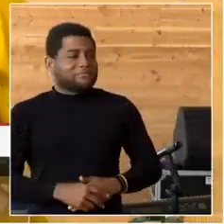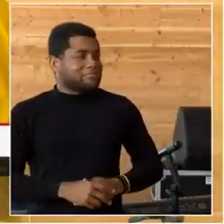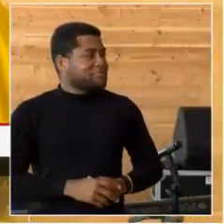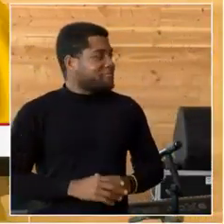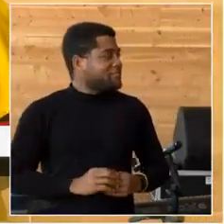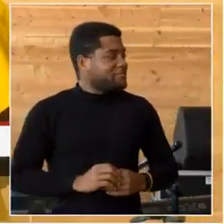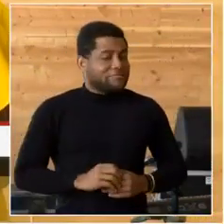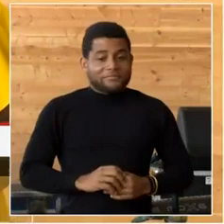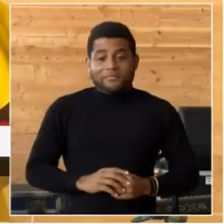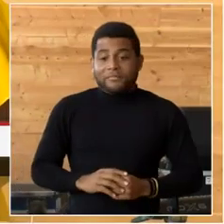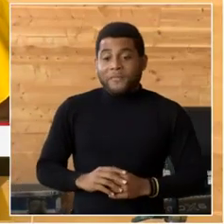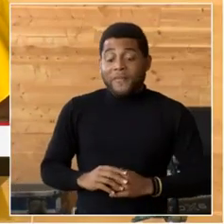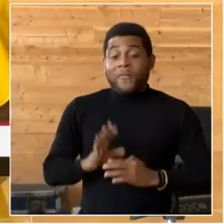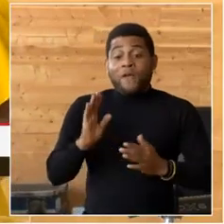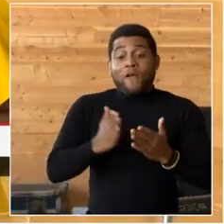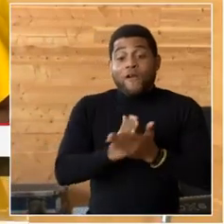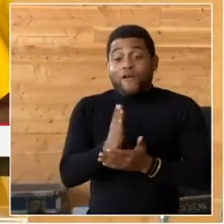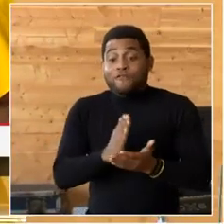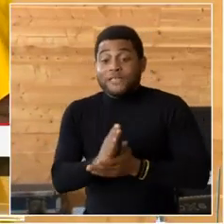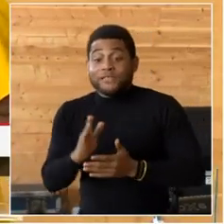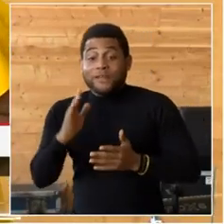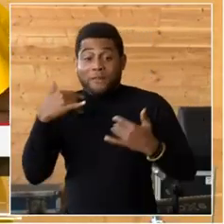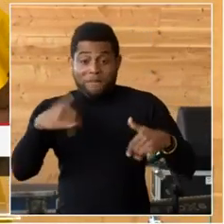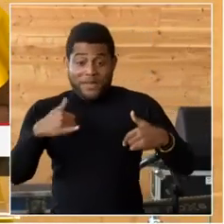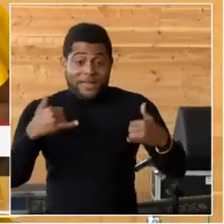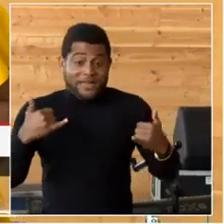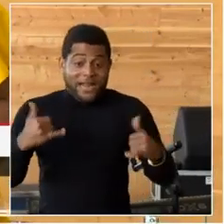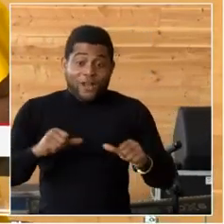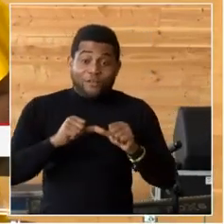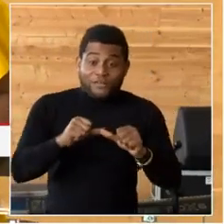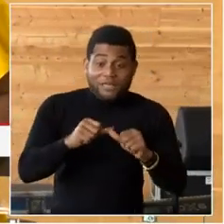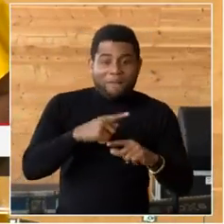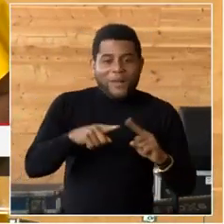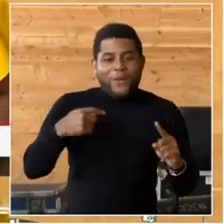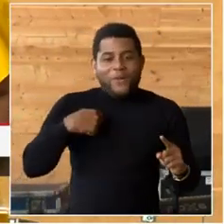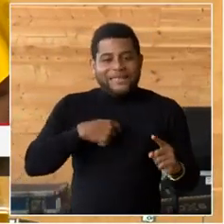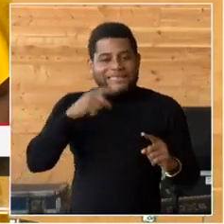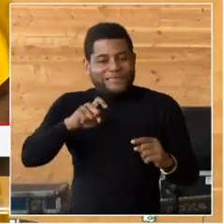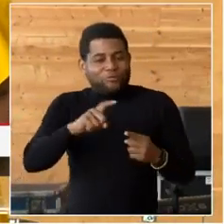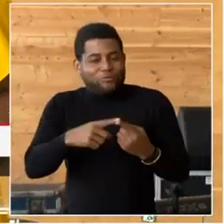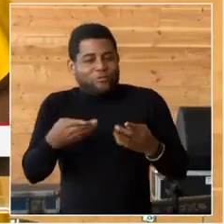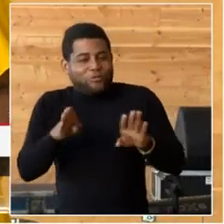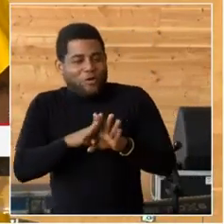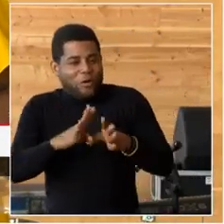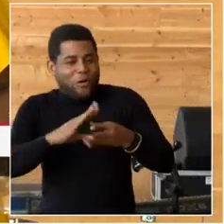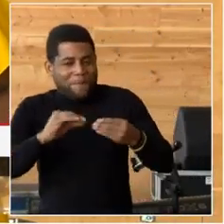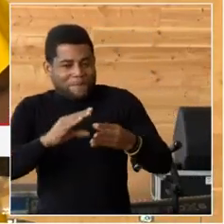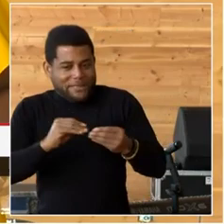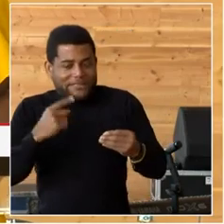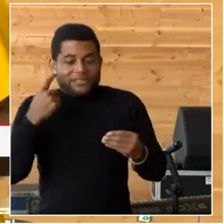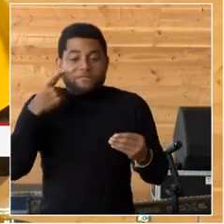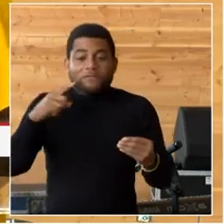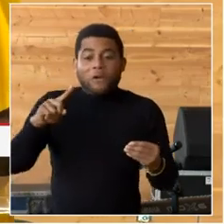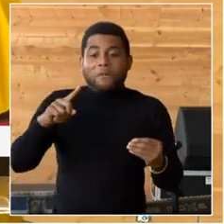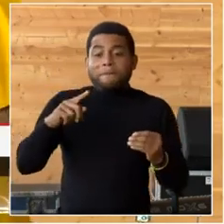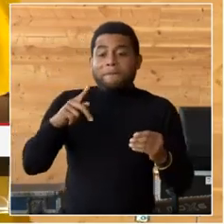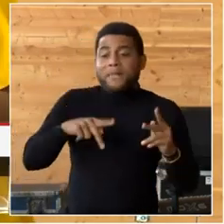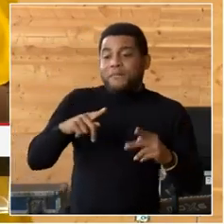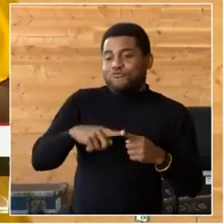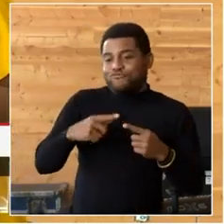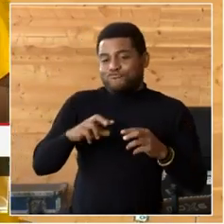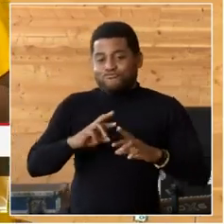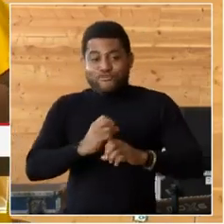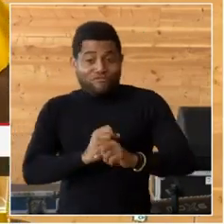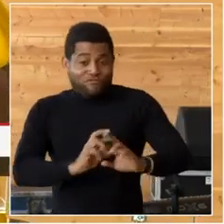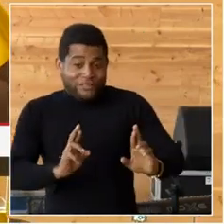All right, the party will continue, but we need some closing remarks to get the party started. Are we ready? As